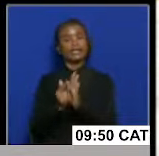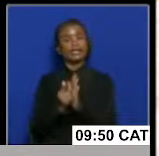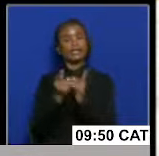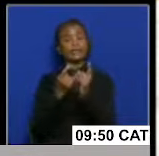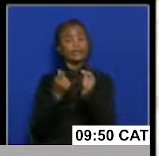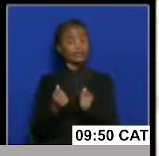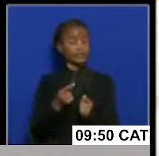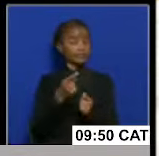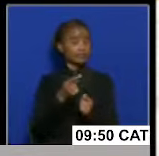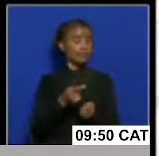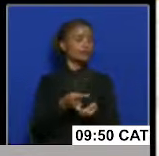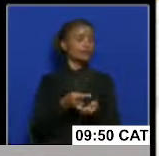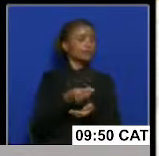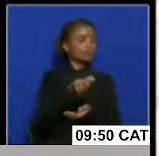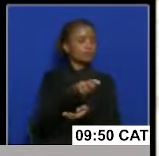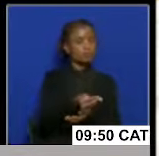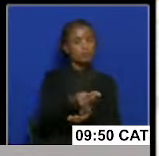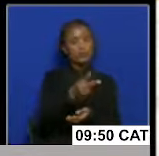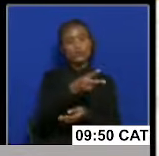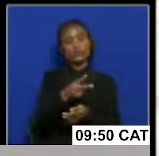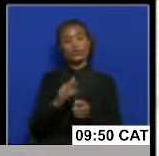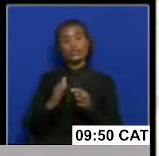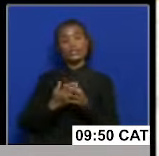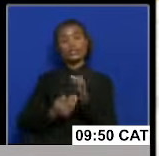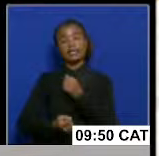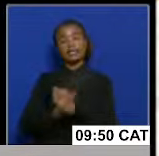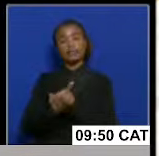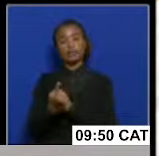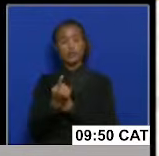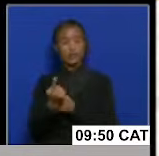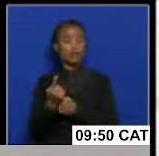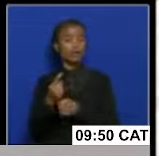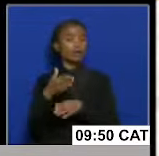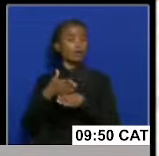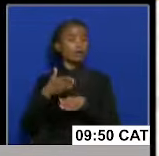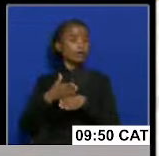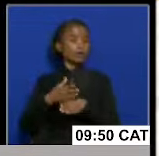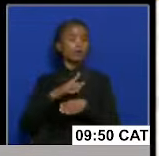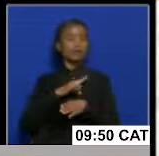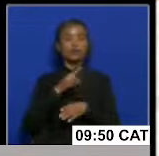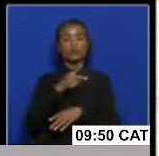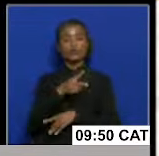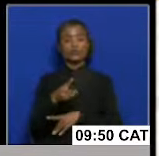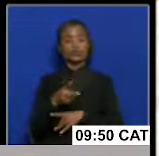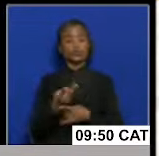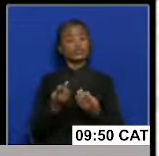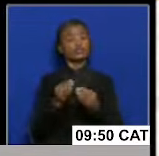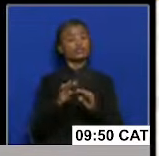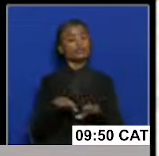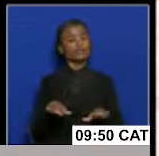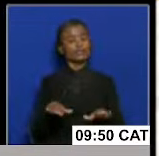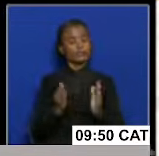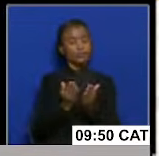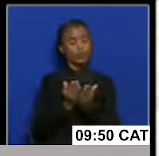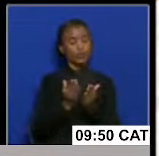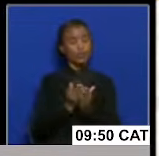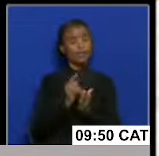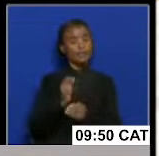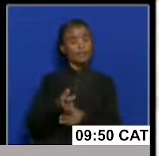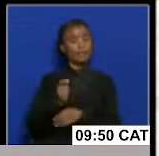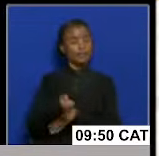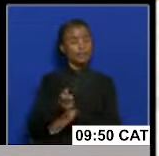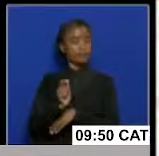help him to pay school fees for his children. However, things got to a point where I was no longer able to assist